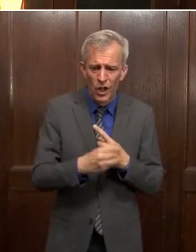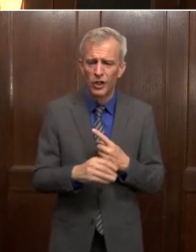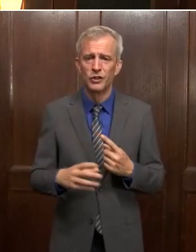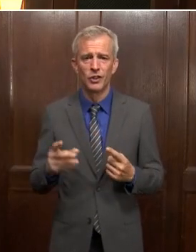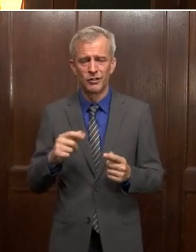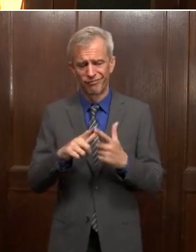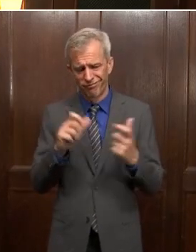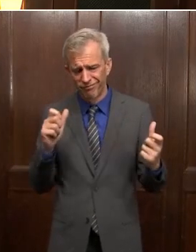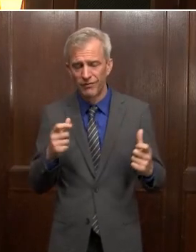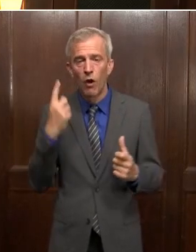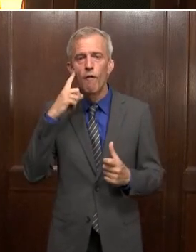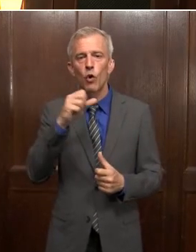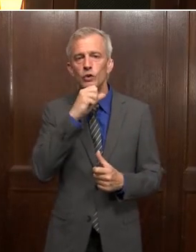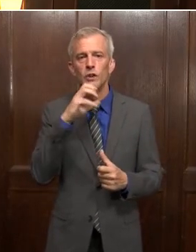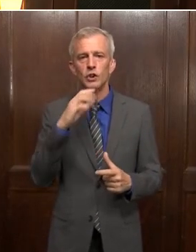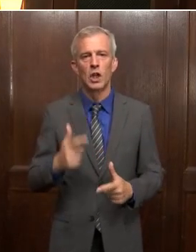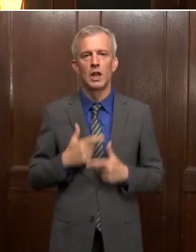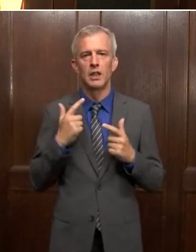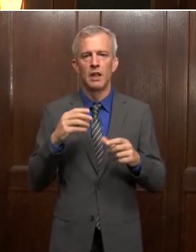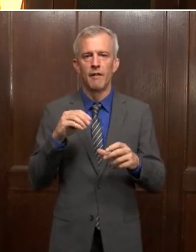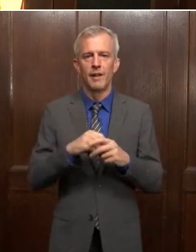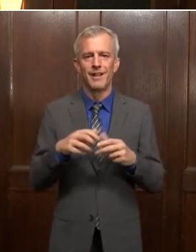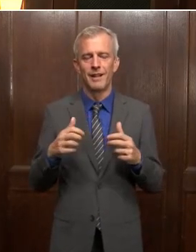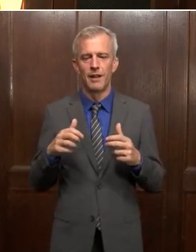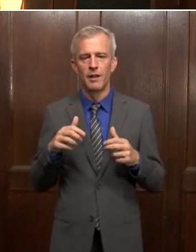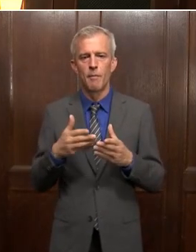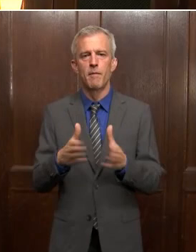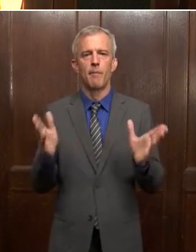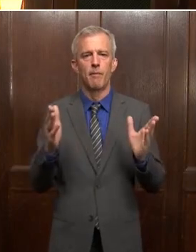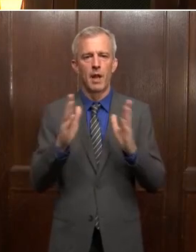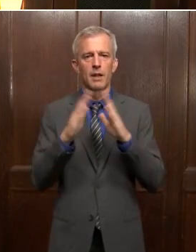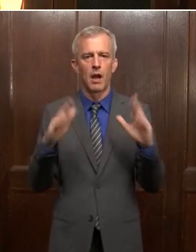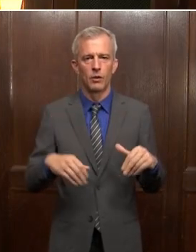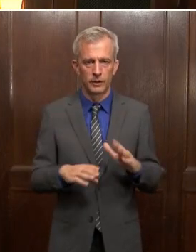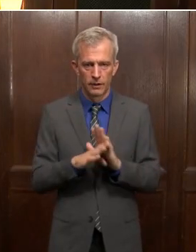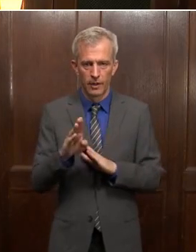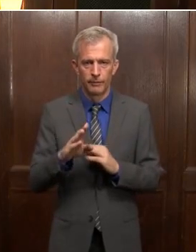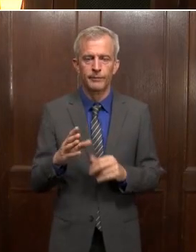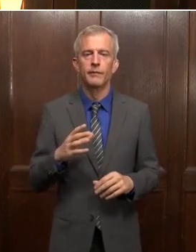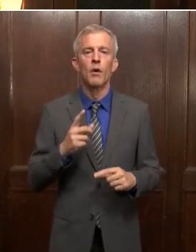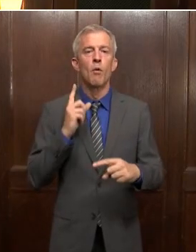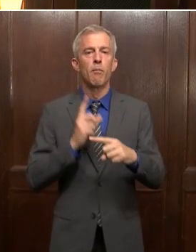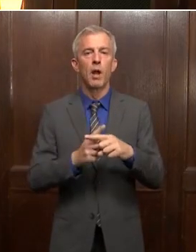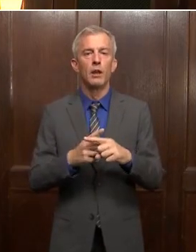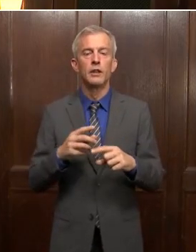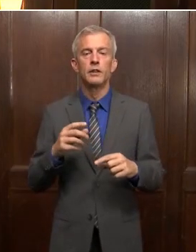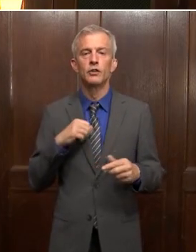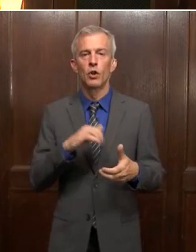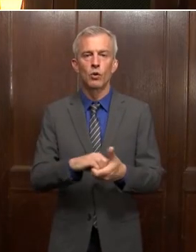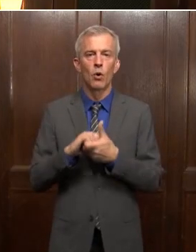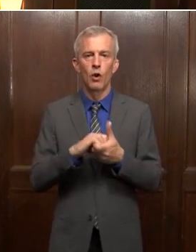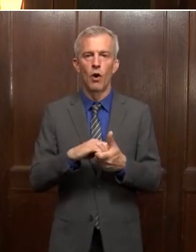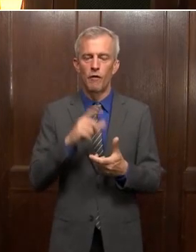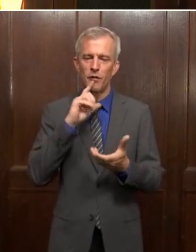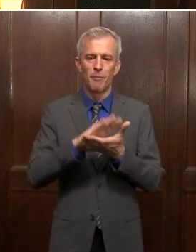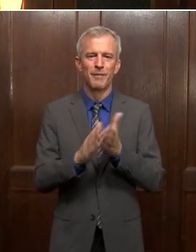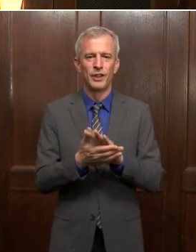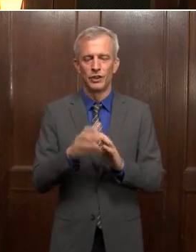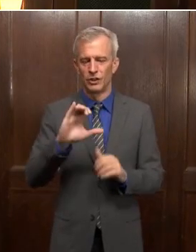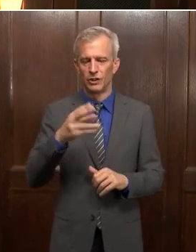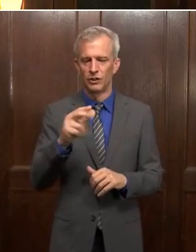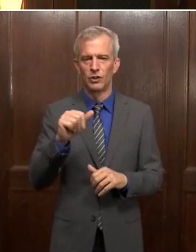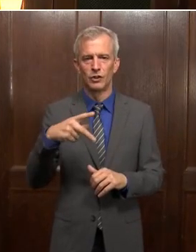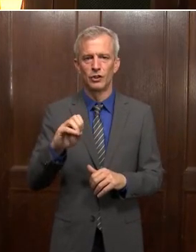for seniors living in the Imperial Court's public housing development. And we're seeing it in the coalition of the Peace Chapel Church, the